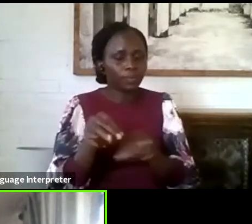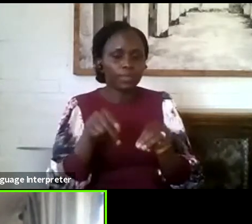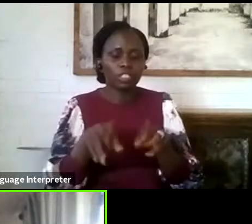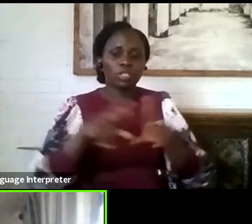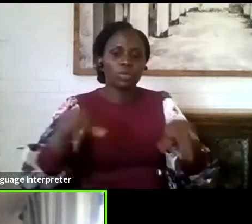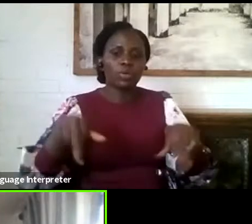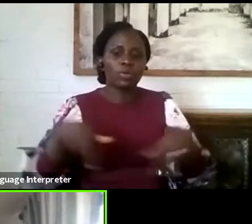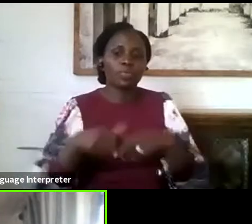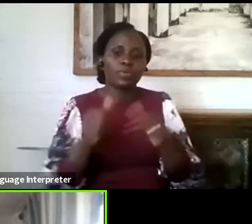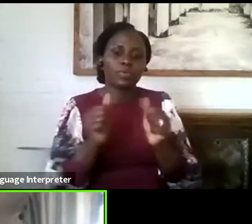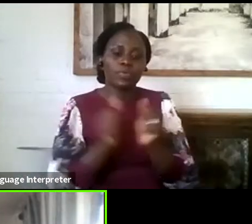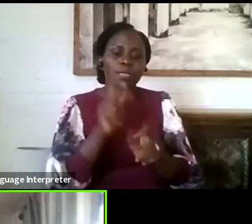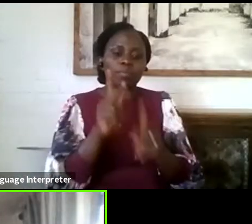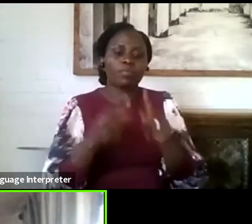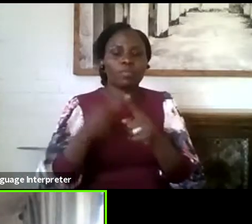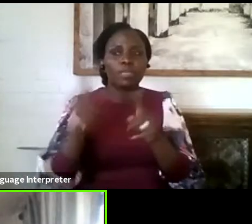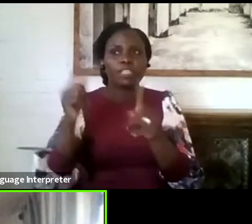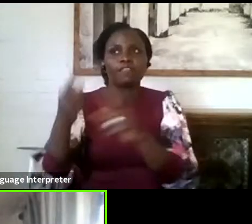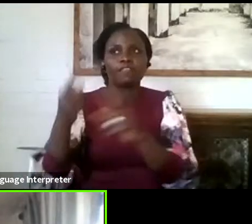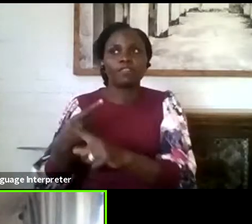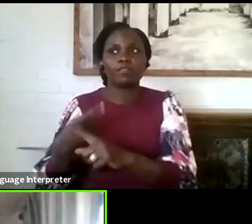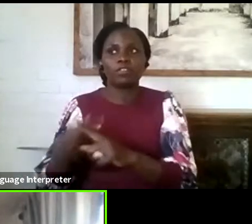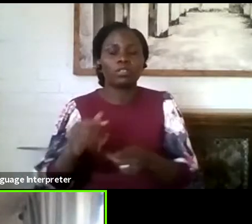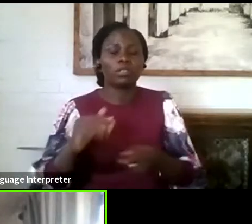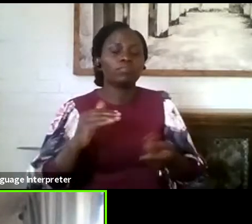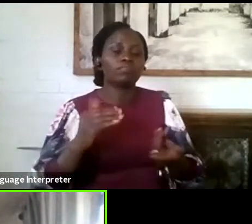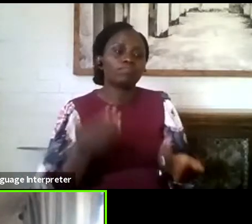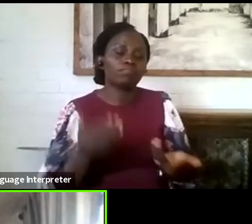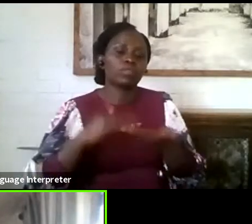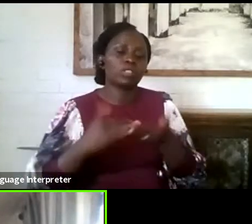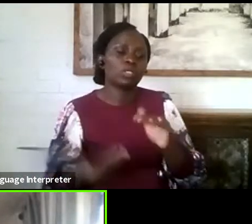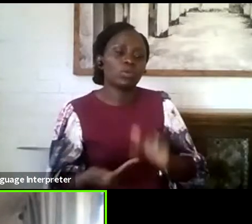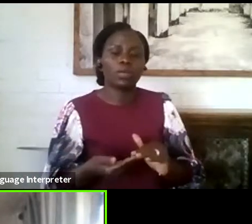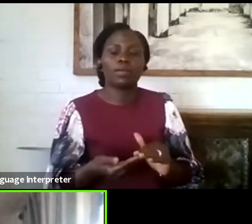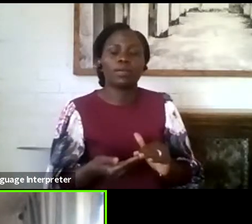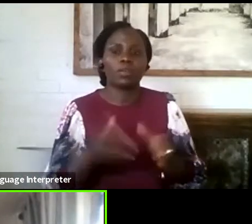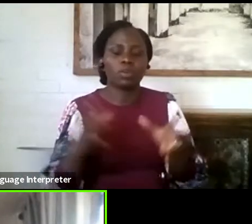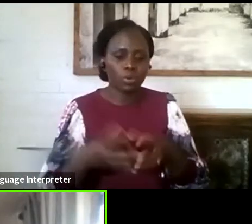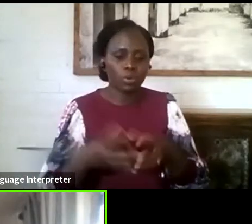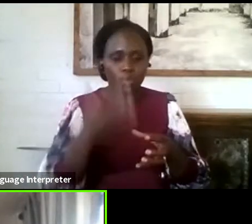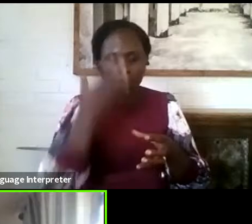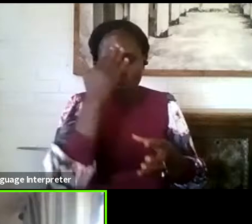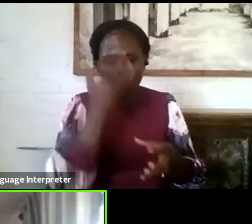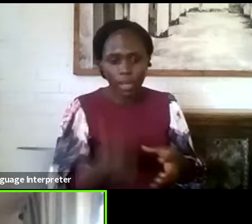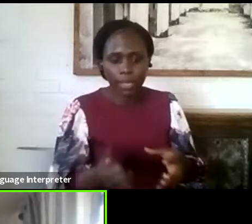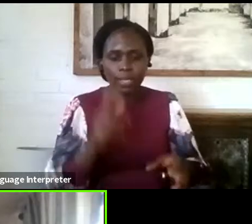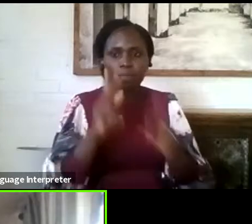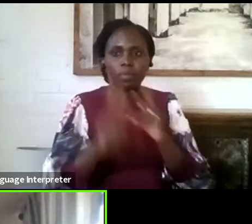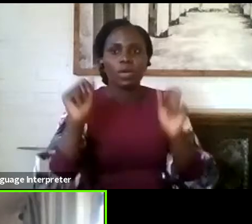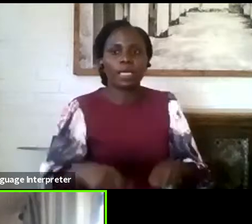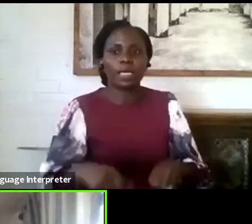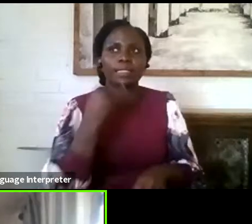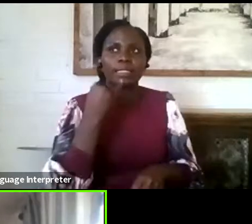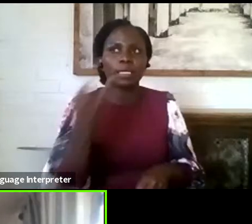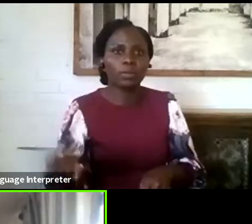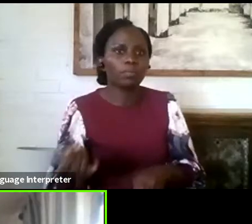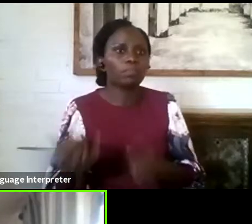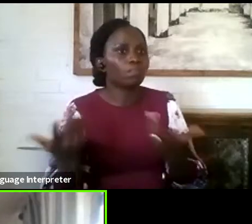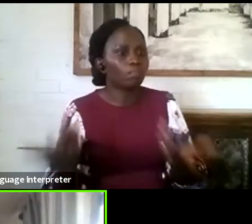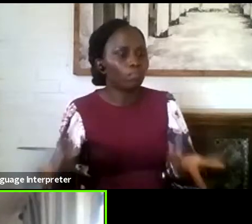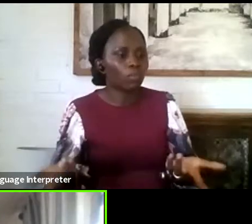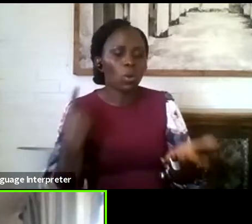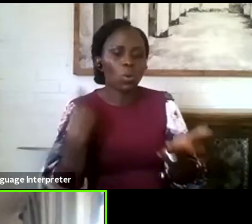different stakeholder groups, just so that the people can tell them what is actually on ground. You see,